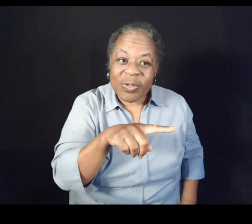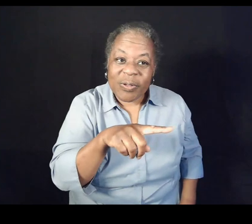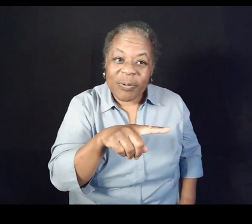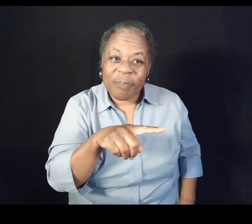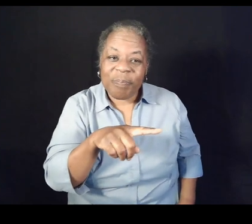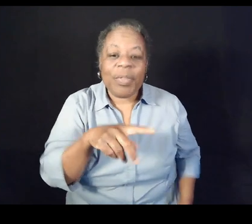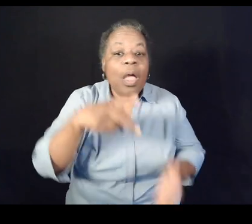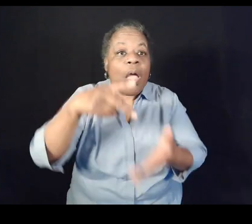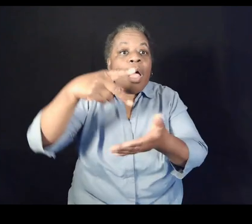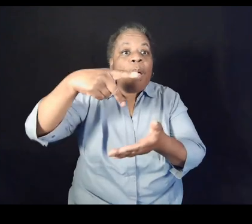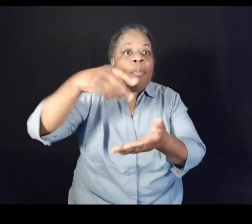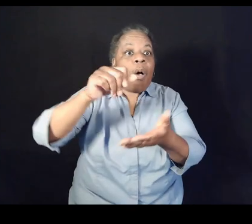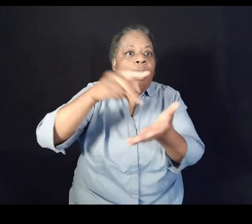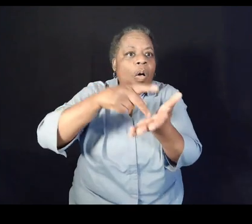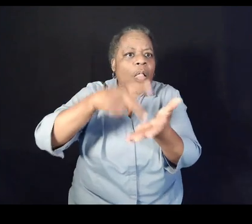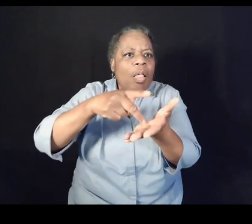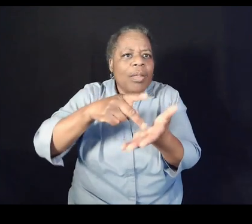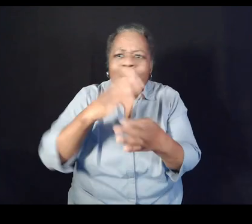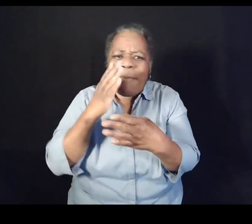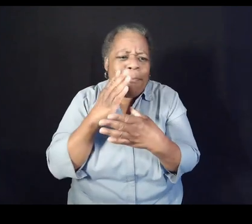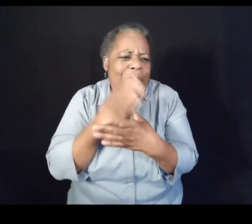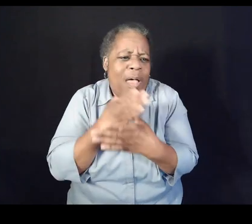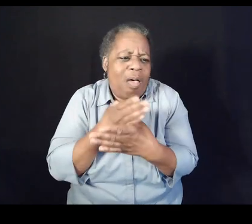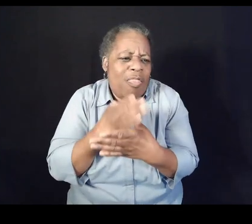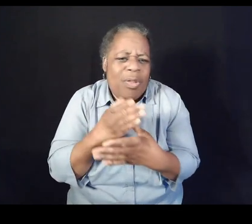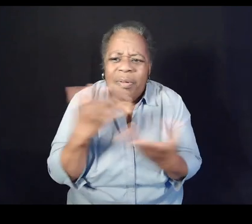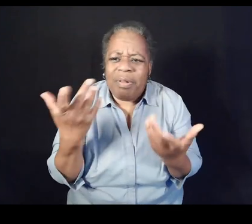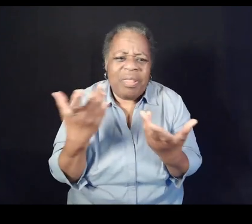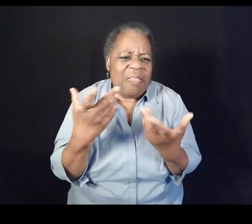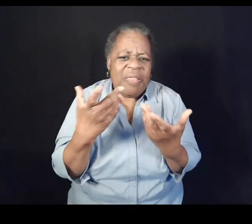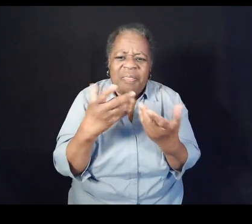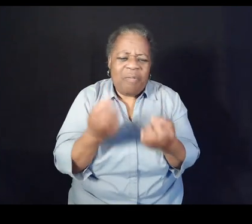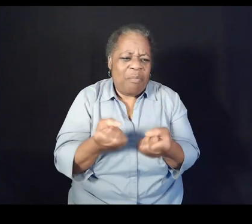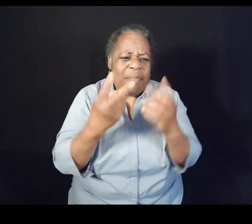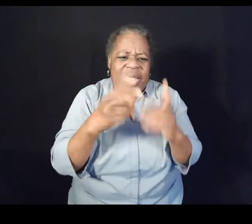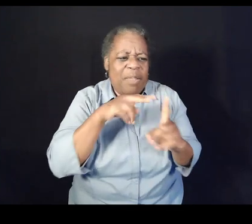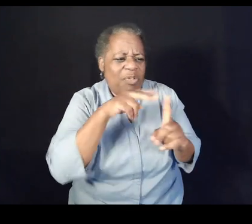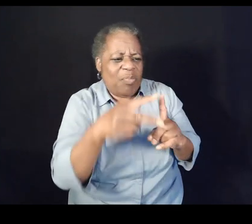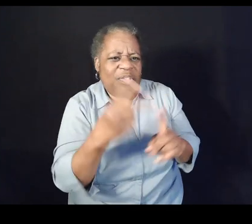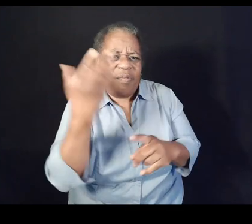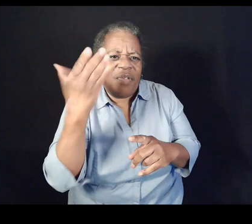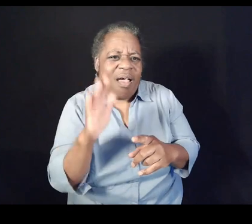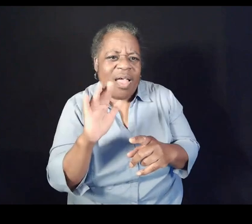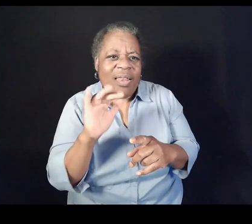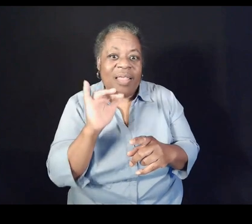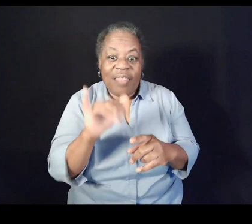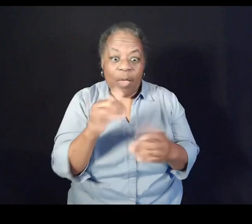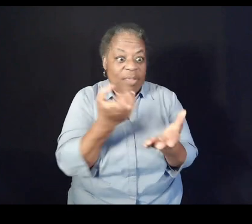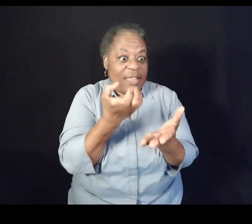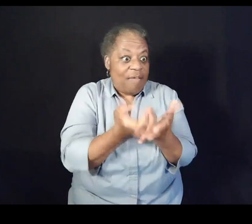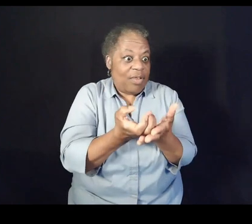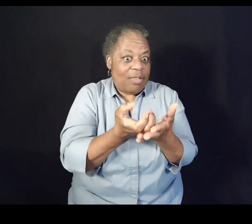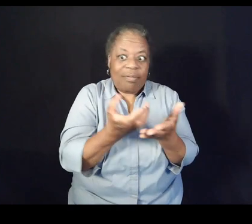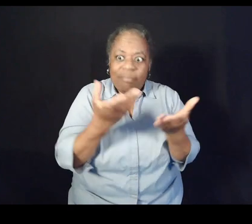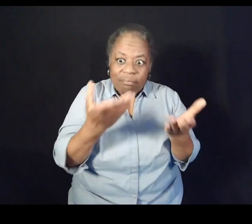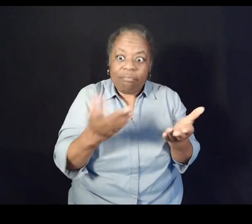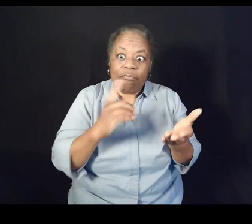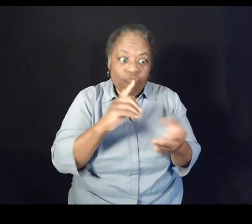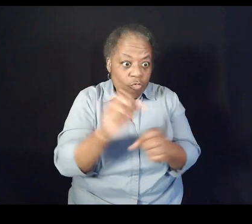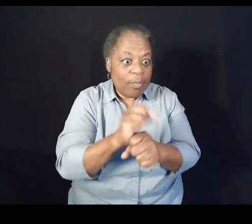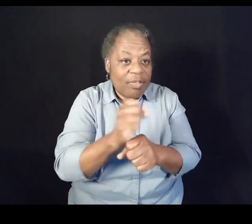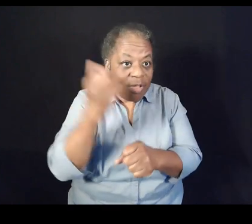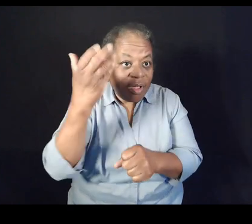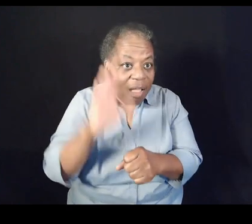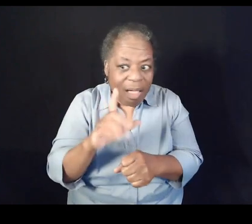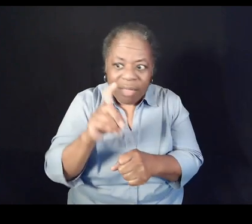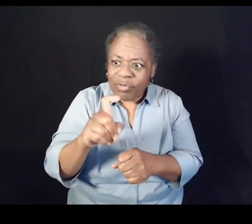Paul wasn't bothered by the fact that there were many views of God. That was simply evidence that there was a God to be sought after and